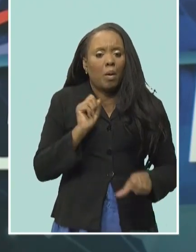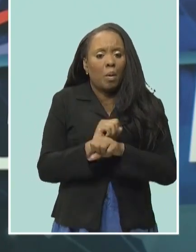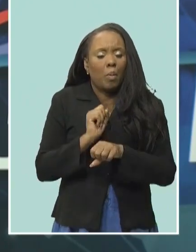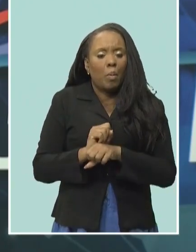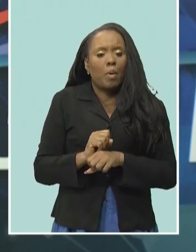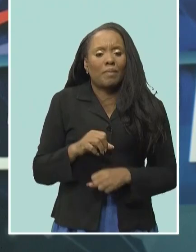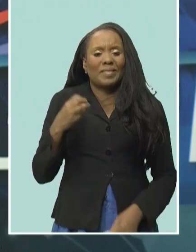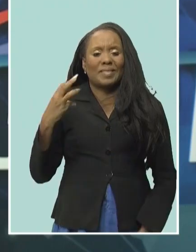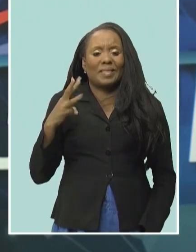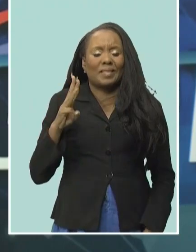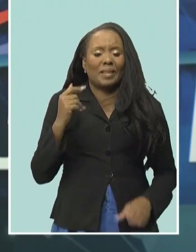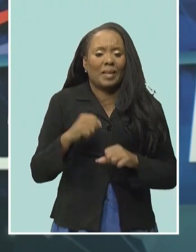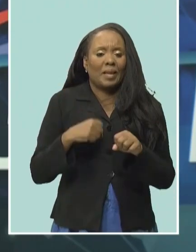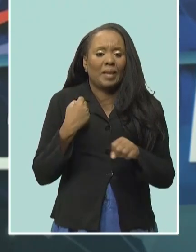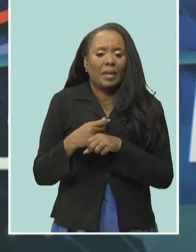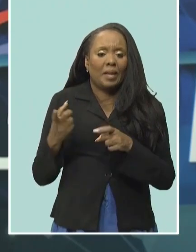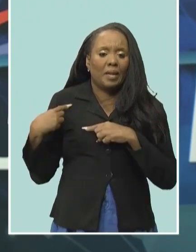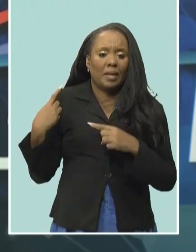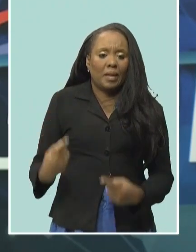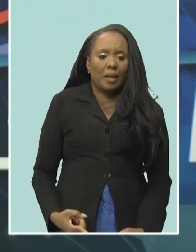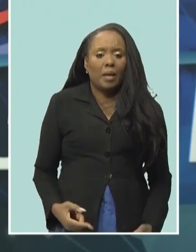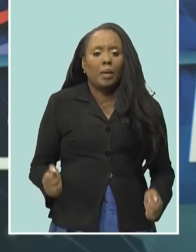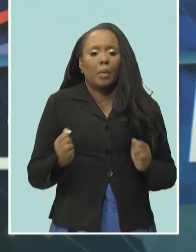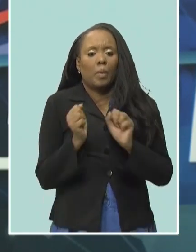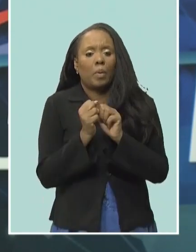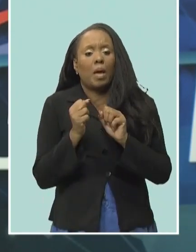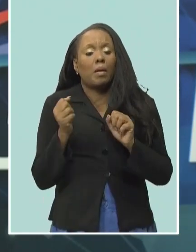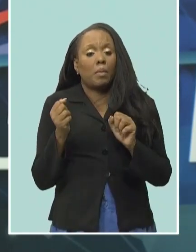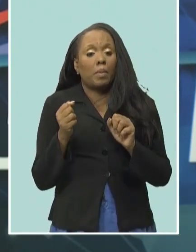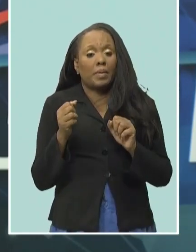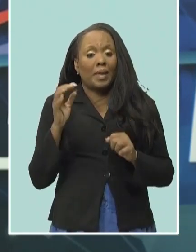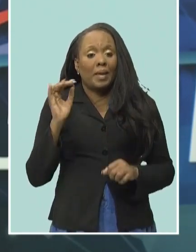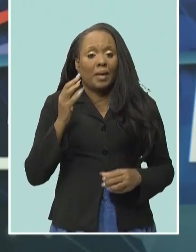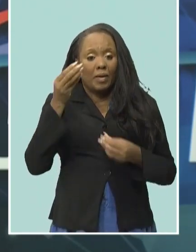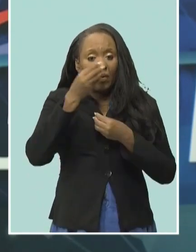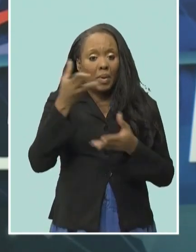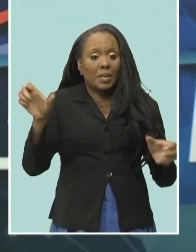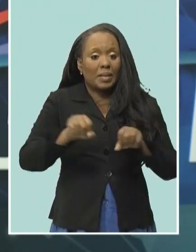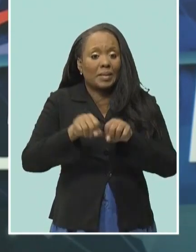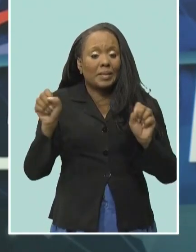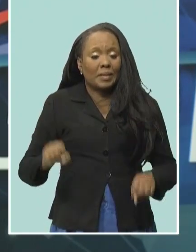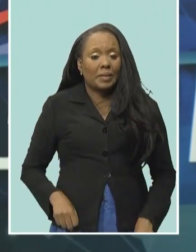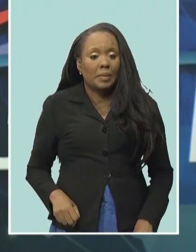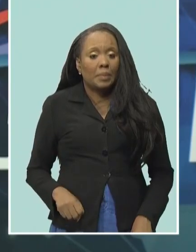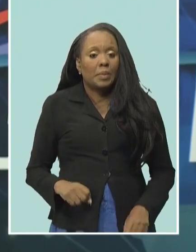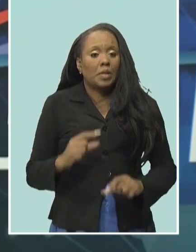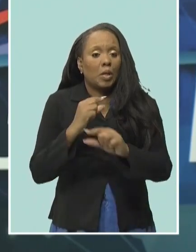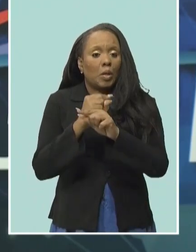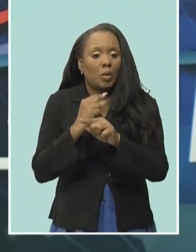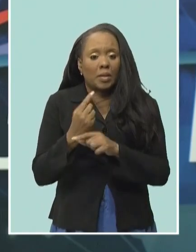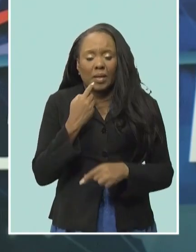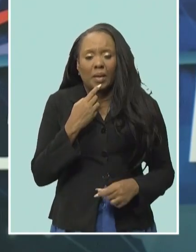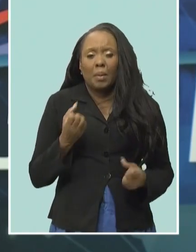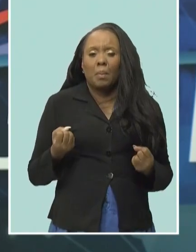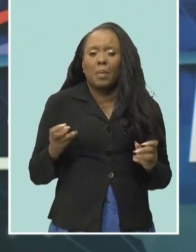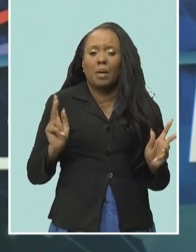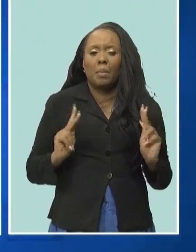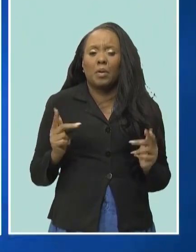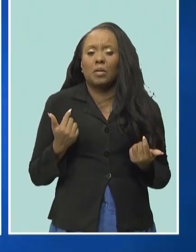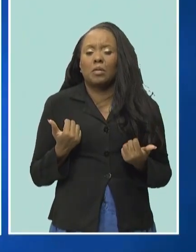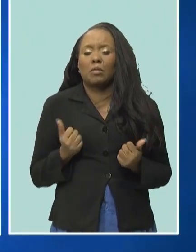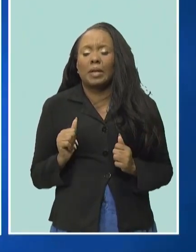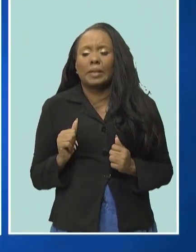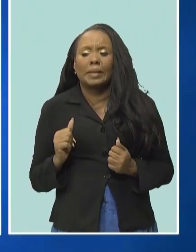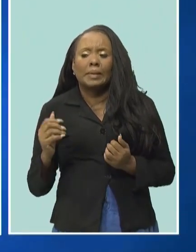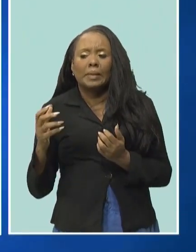Information Systems Security Association Barbados chapter, tells us many hackers try to get information to use for blackmail.